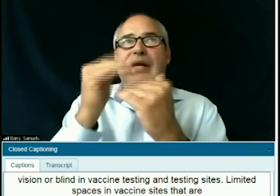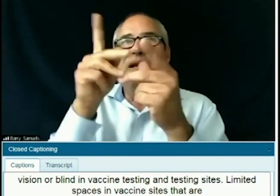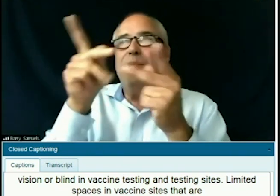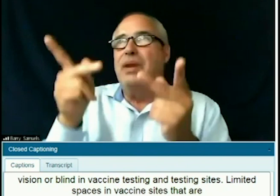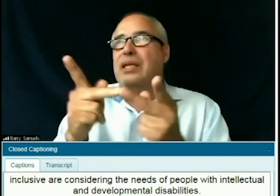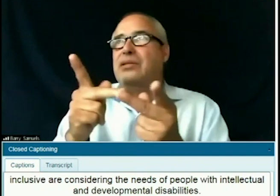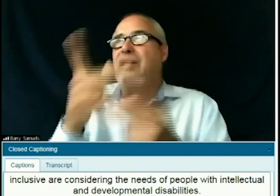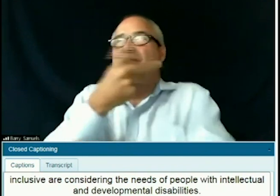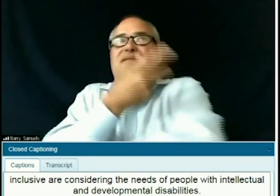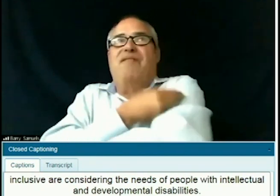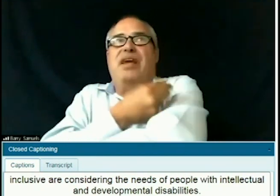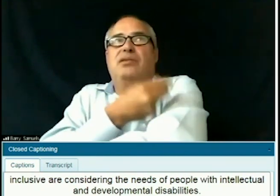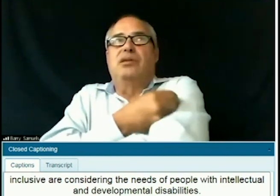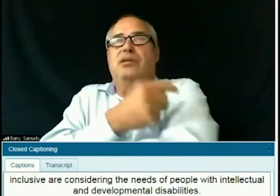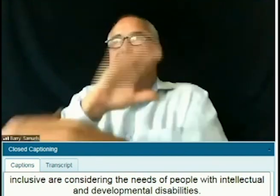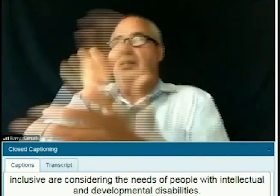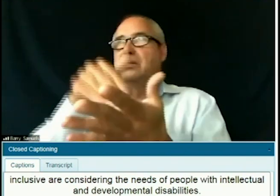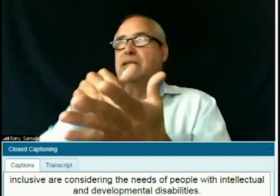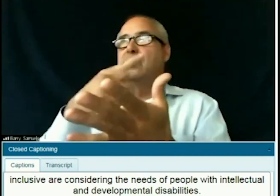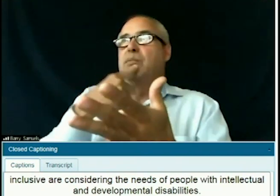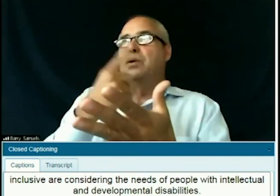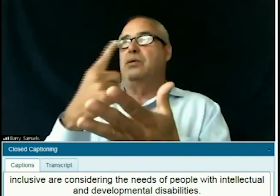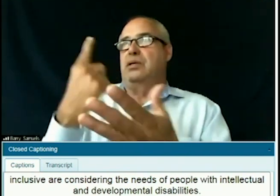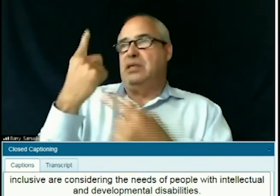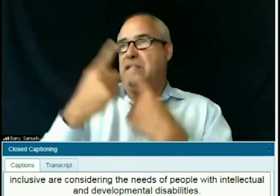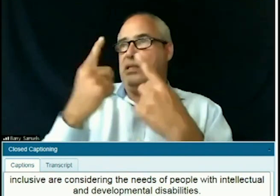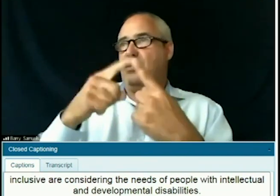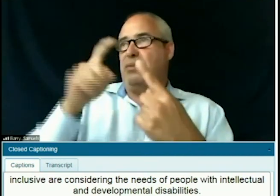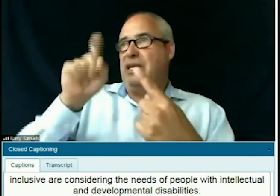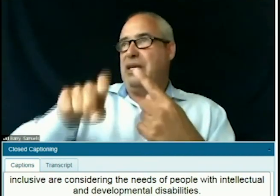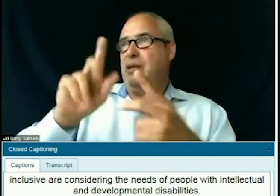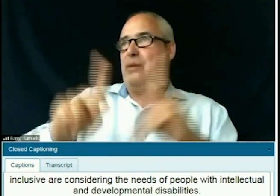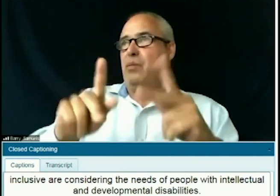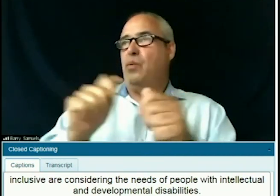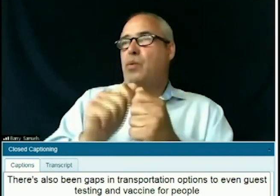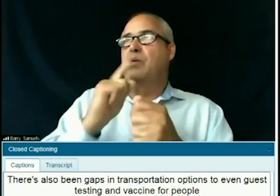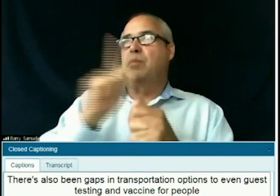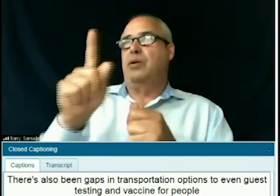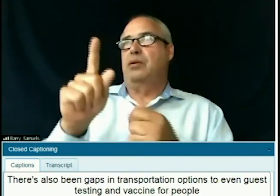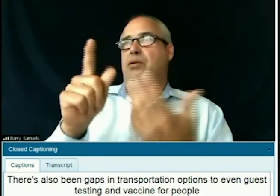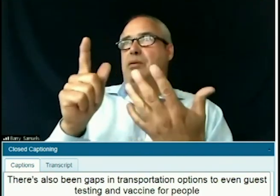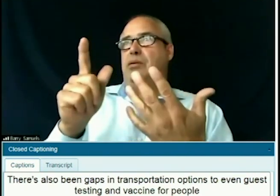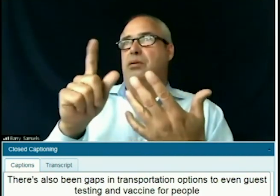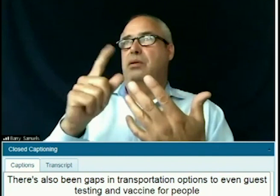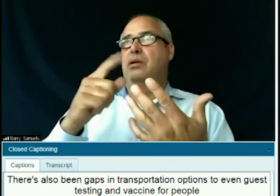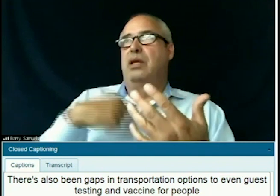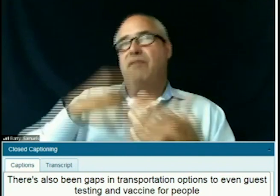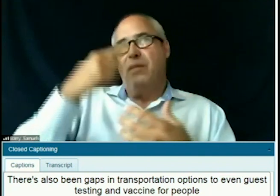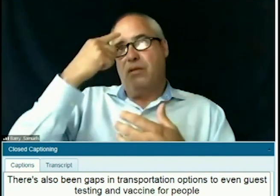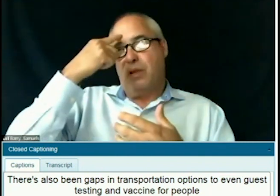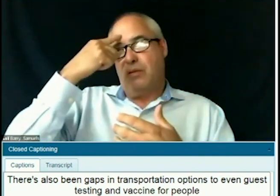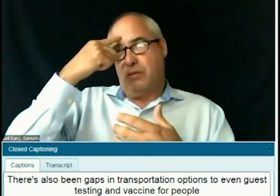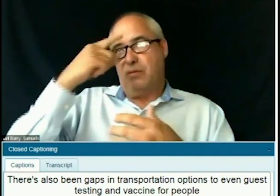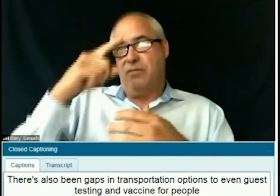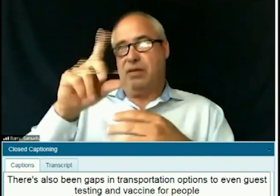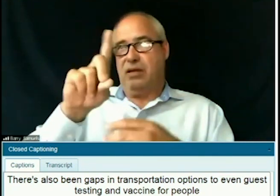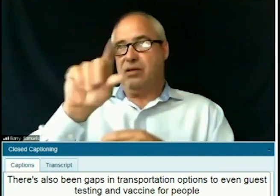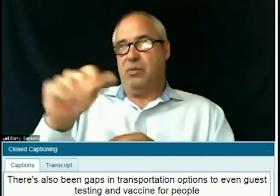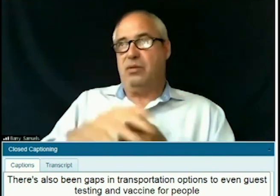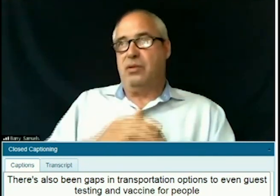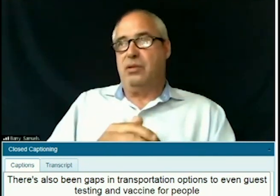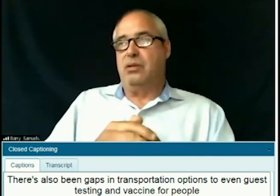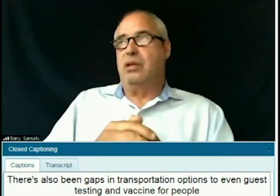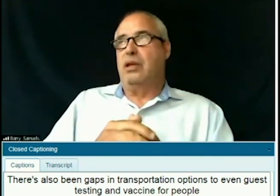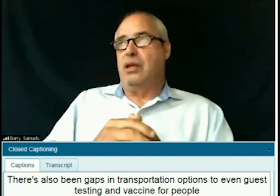vaccine sites that are inclusive are considering of the needs of people with intellectual and developmental disabilities. There's also been